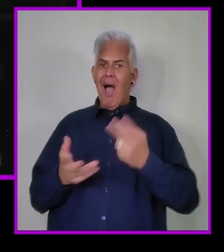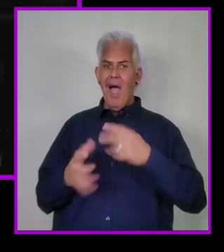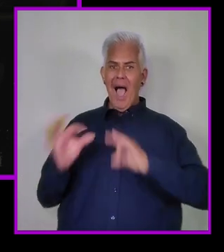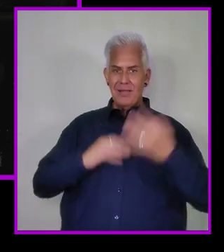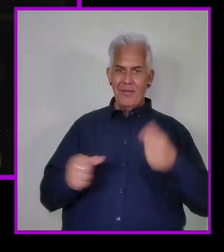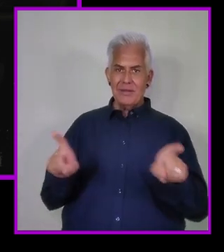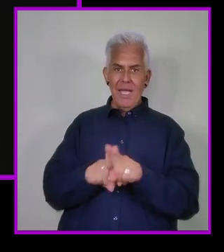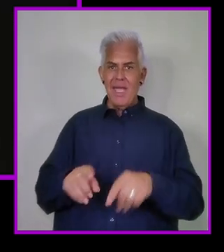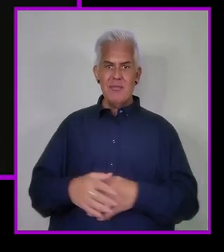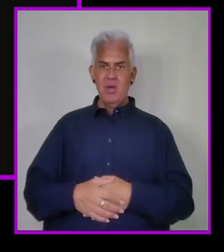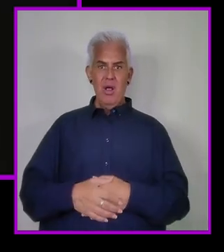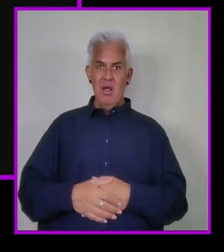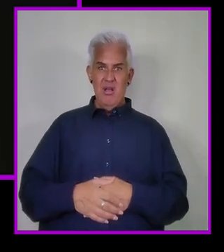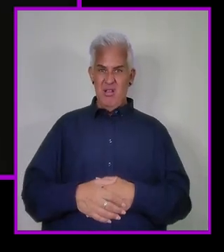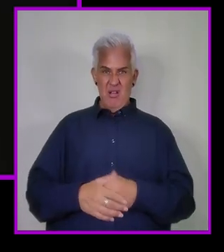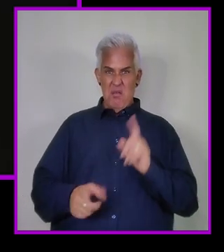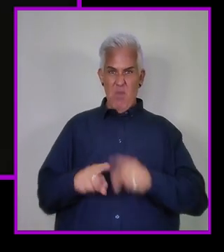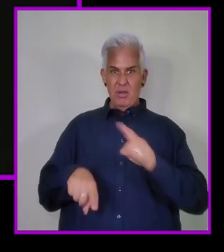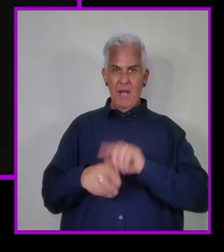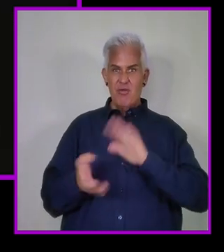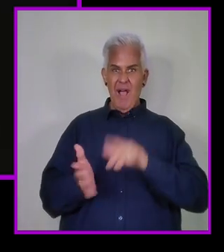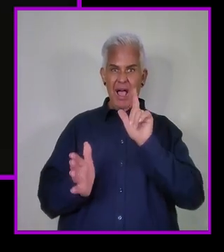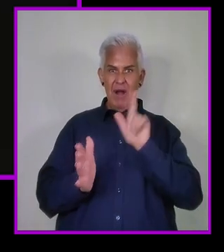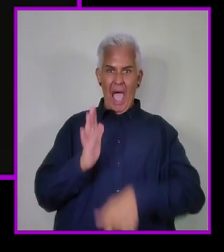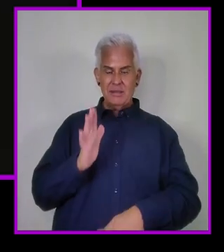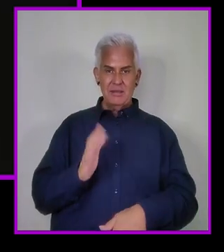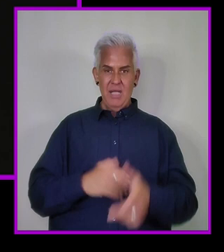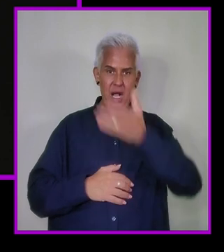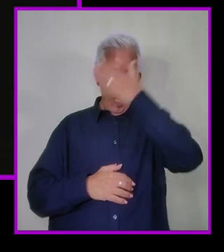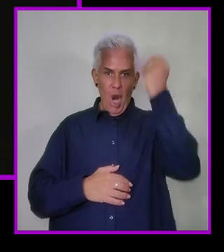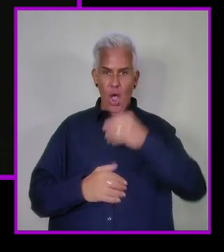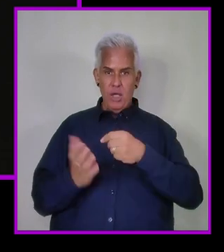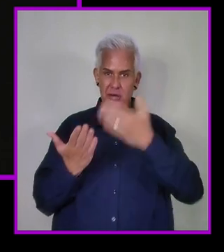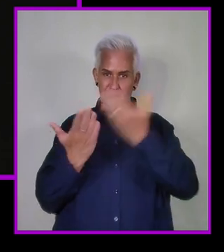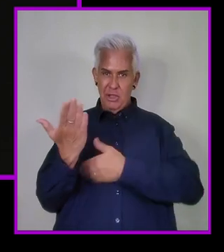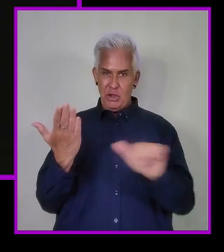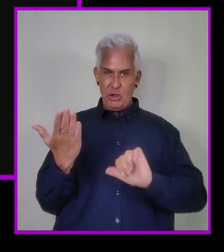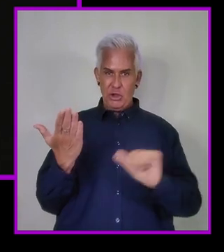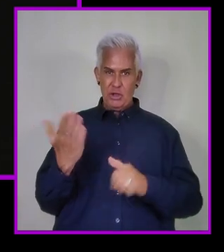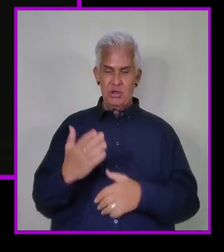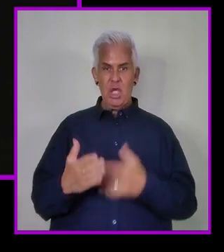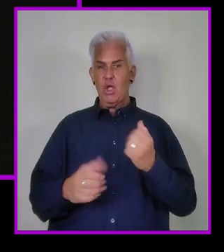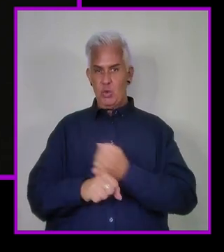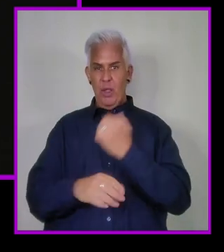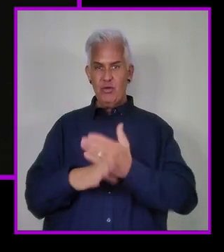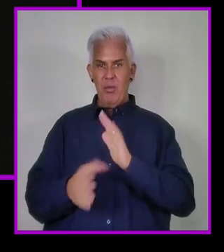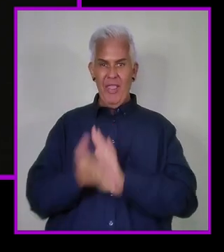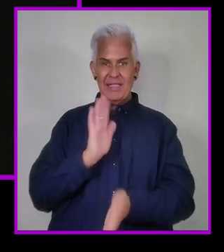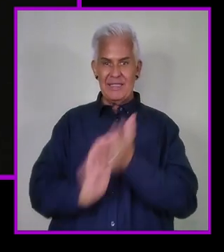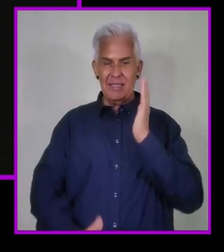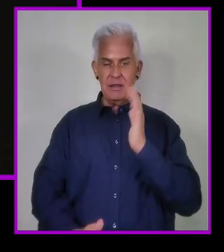just turn up, you know, 9 times out of 10 late, not knowing their lines. And, you know, and they get to do their job. So I